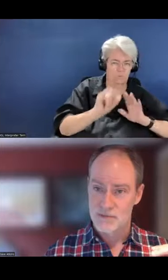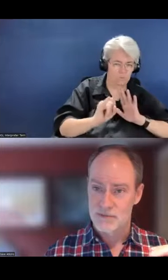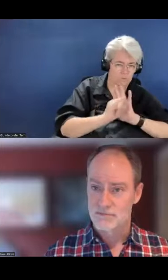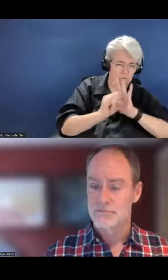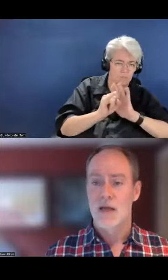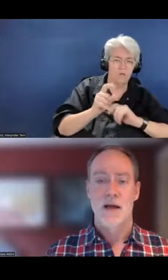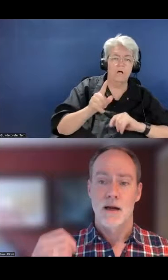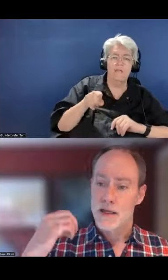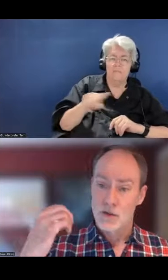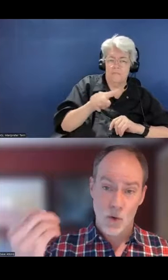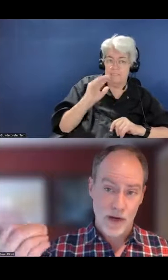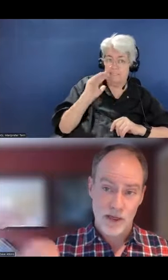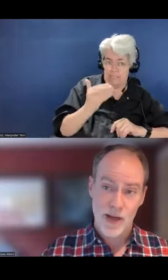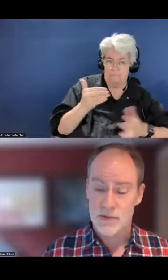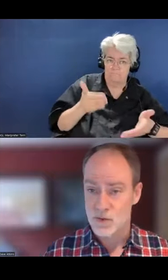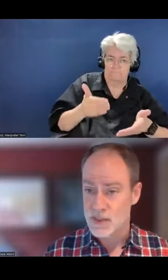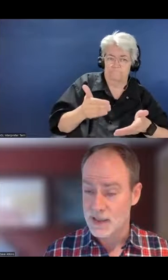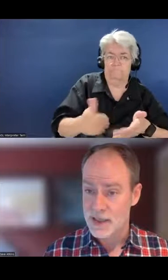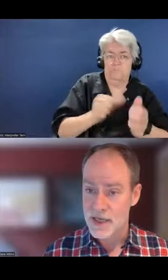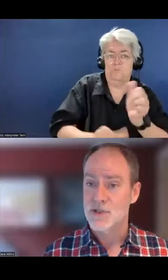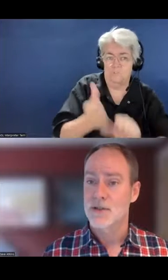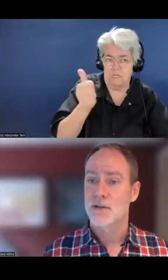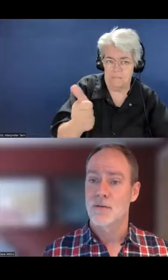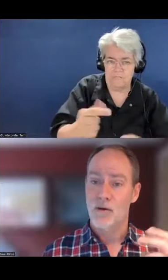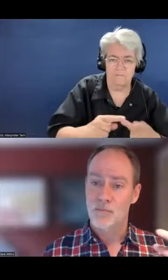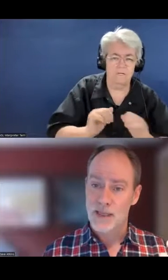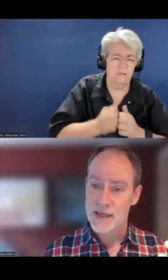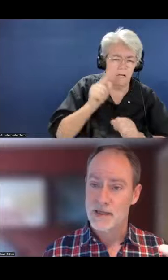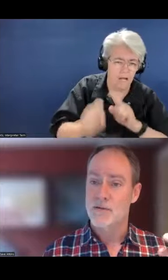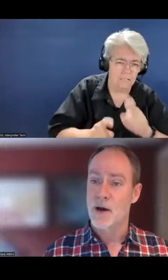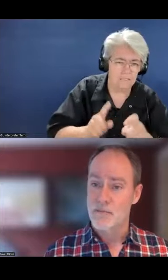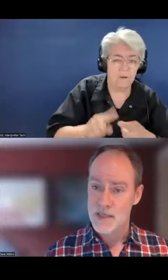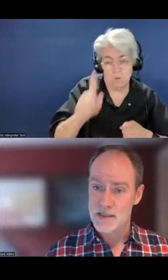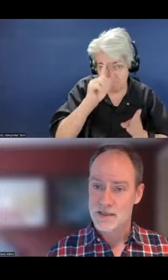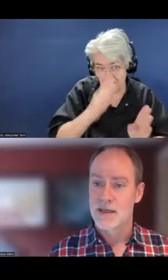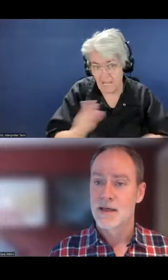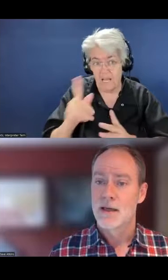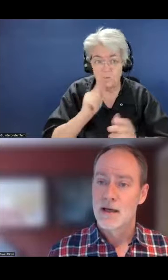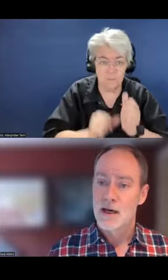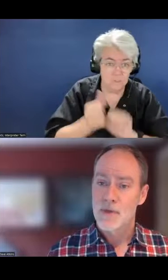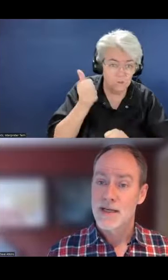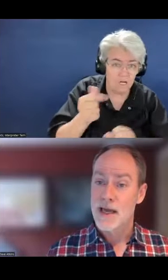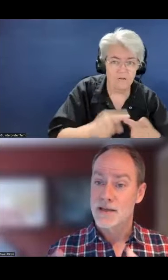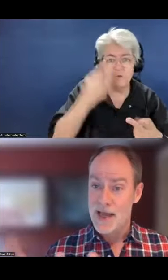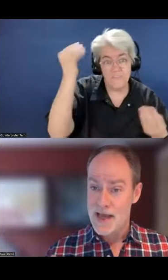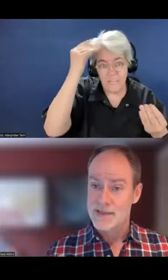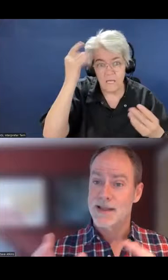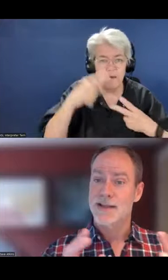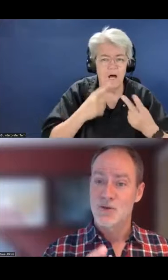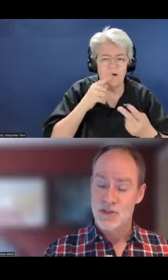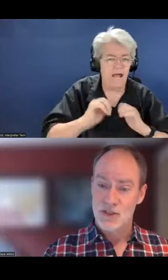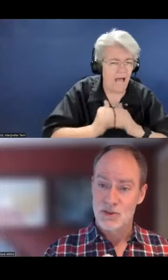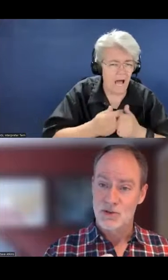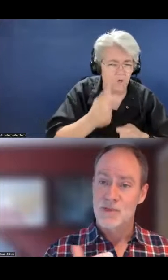assessment, inquiring about suicidal ideation, about plans, about means. Again, tasks